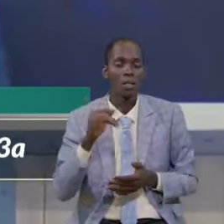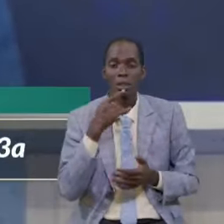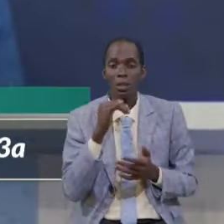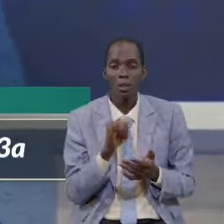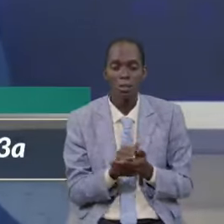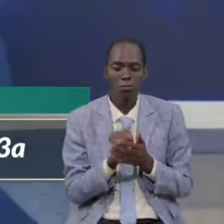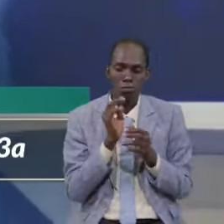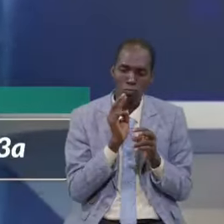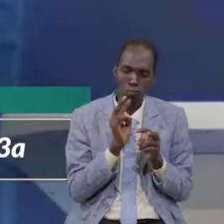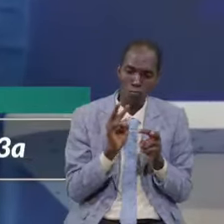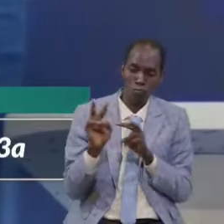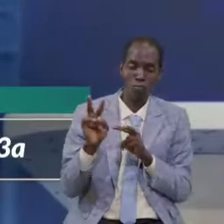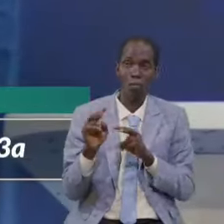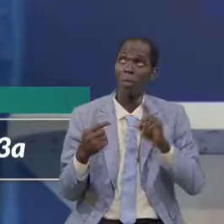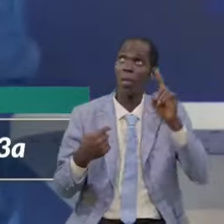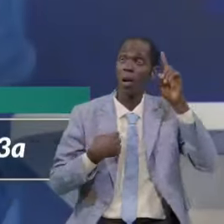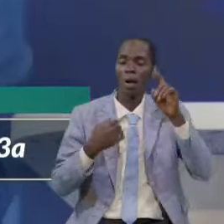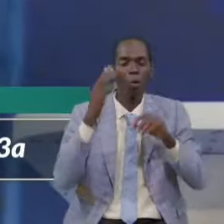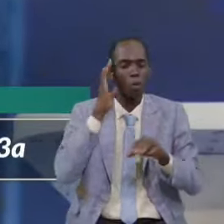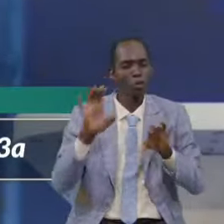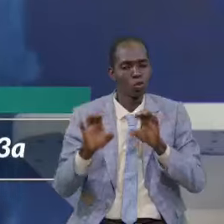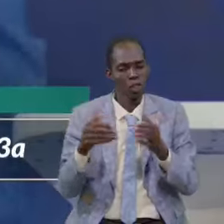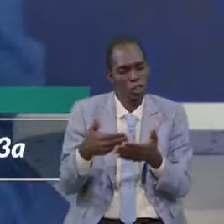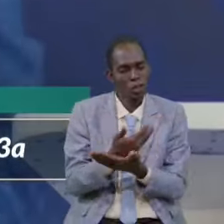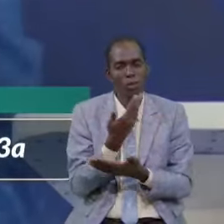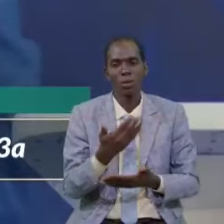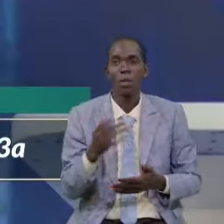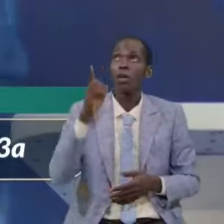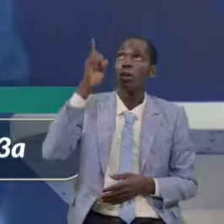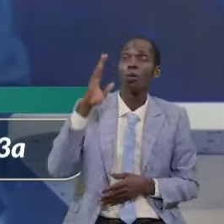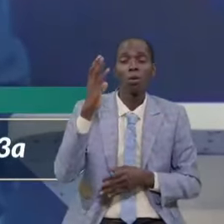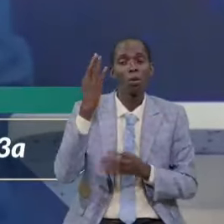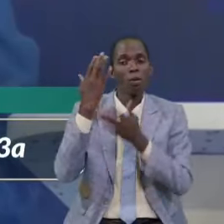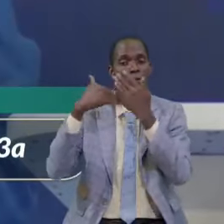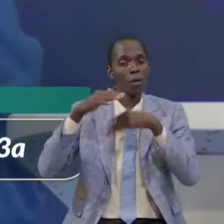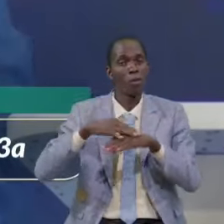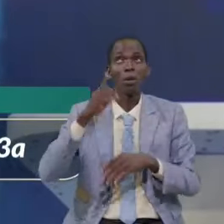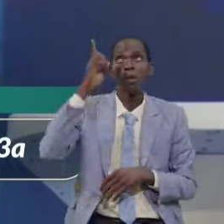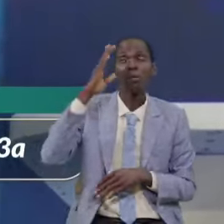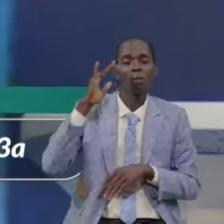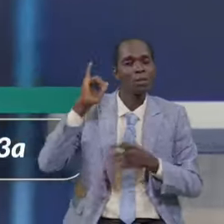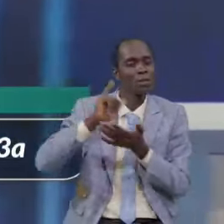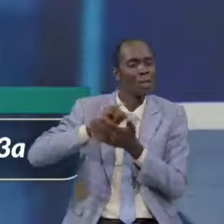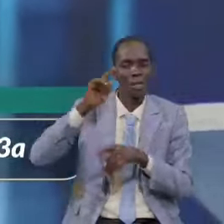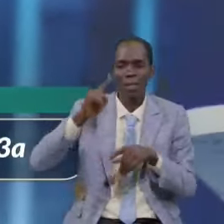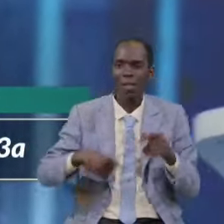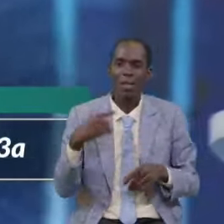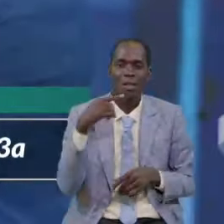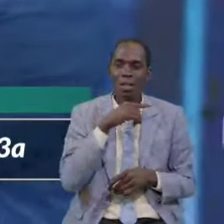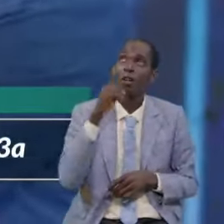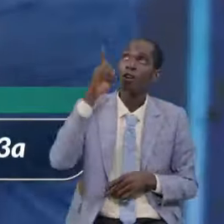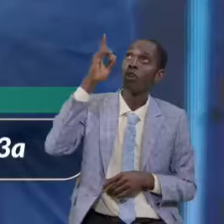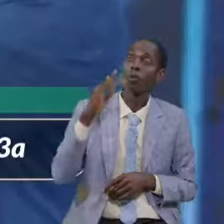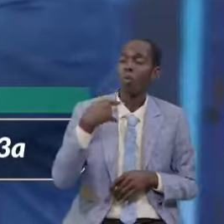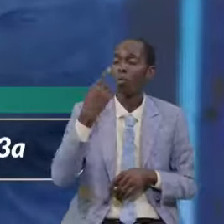do a new thing. The God of heaven, the God that cannot lie, and the God that cannot fail, and the God who has